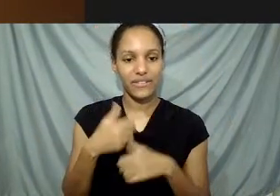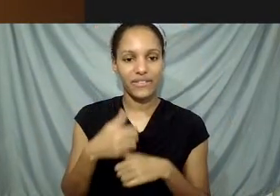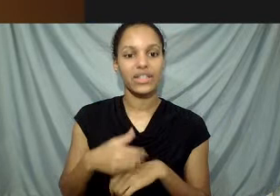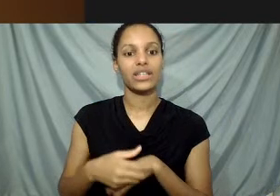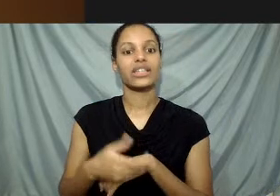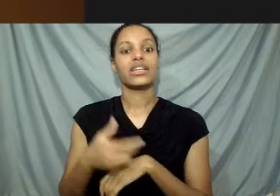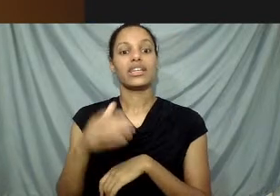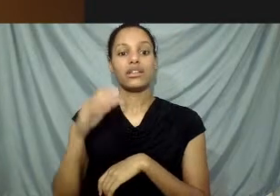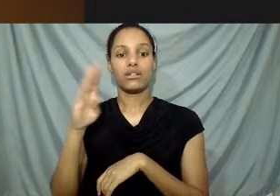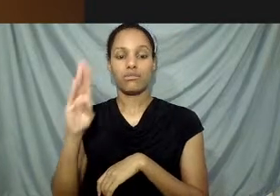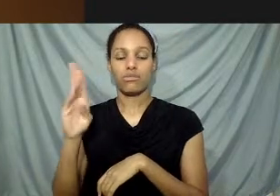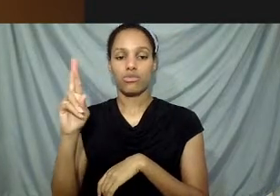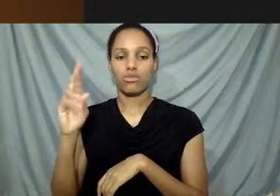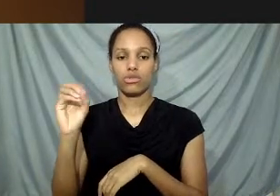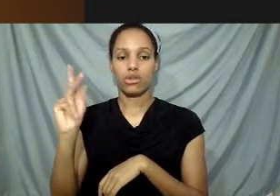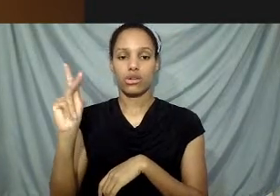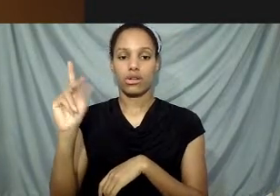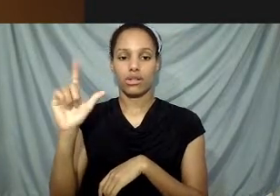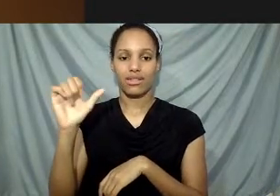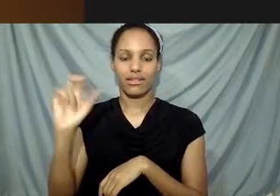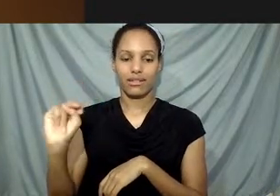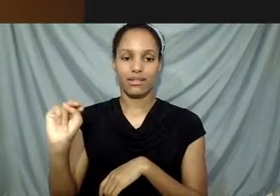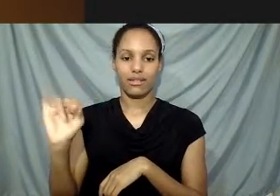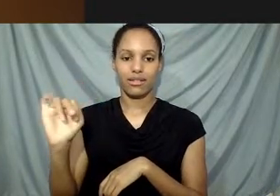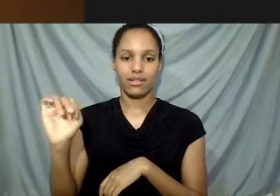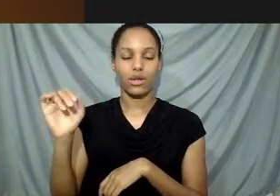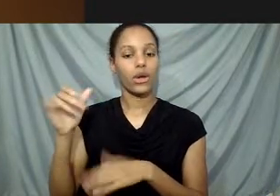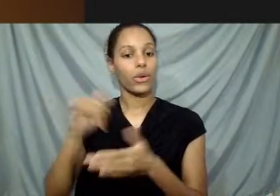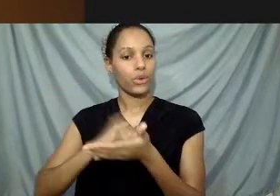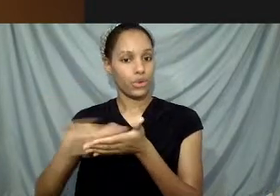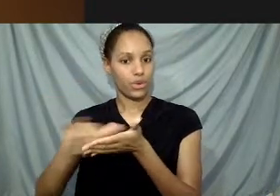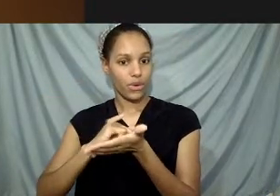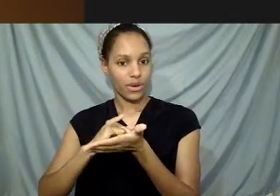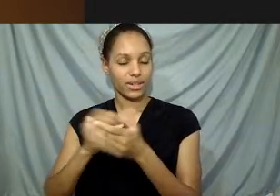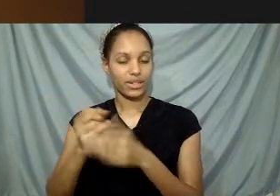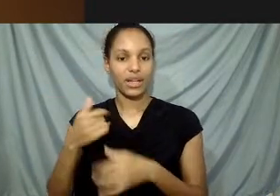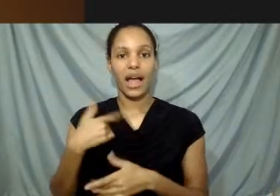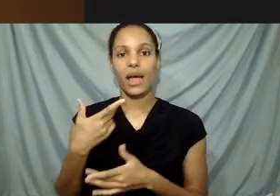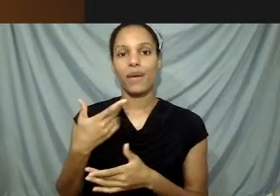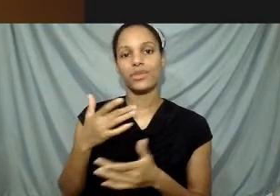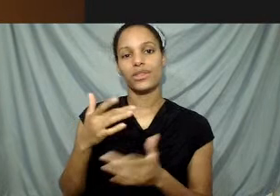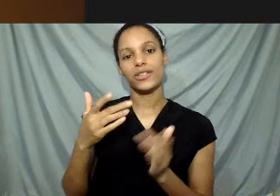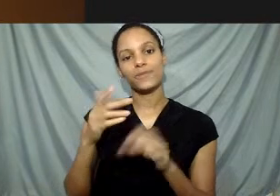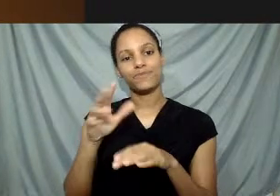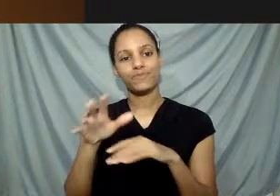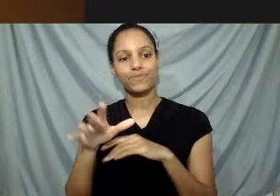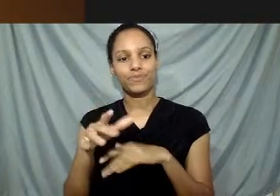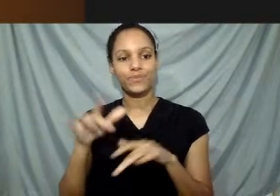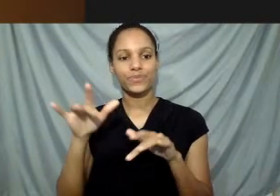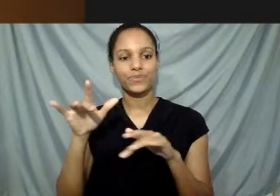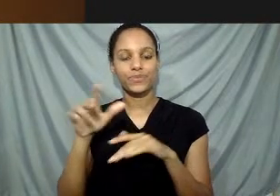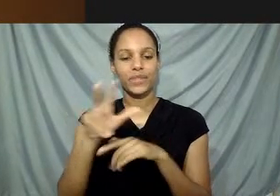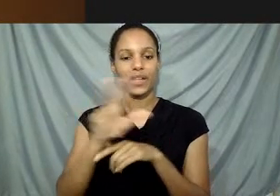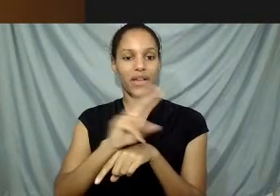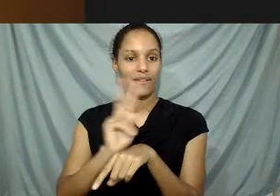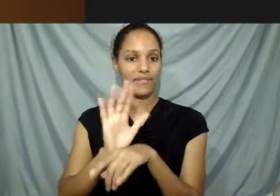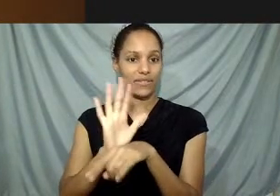now known as Brooklyn, New York, and I am the video tech for Black Dance Stories.